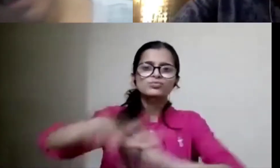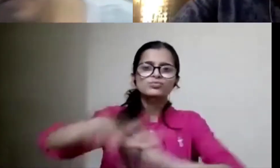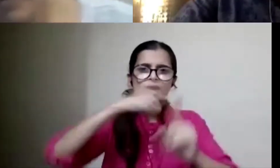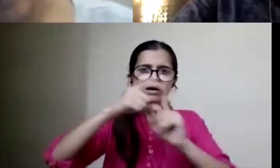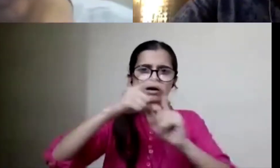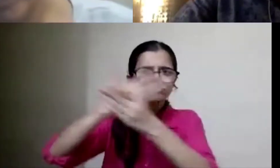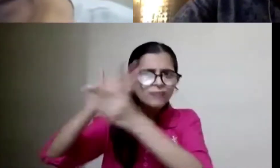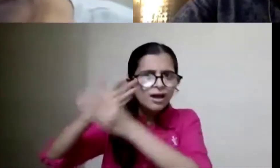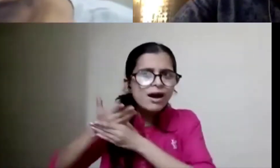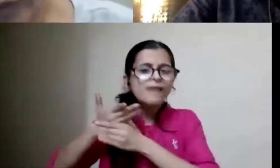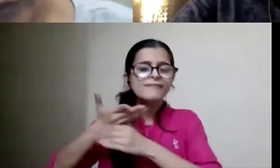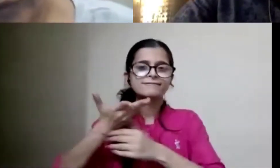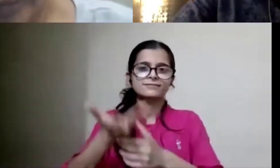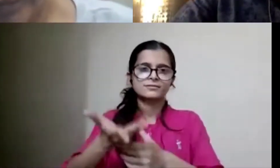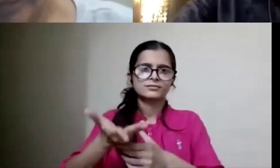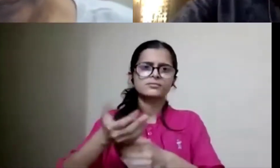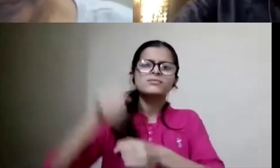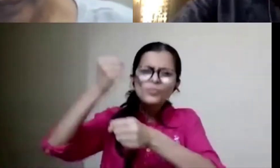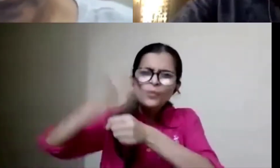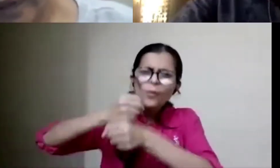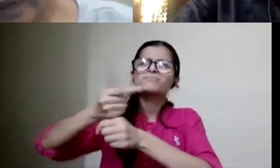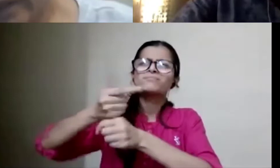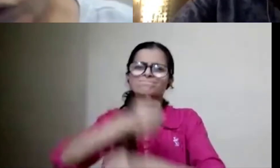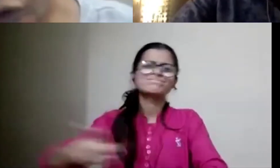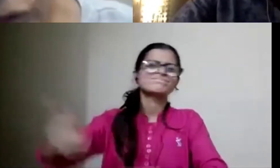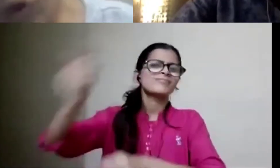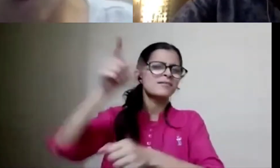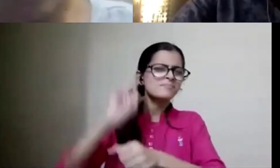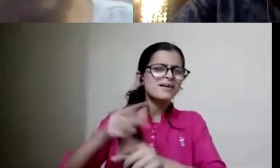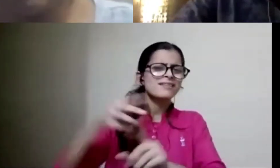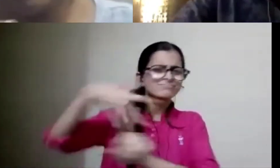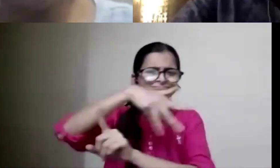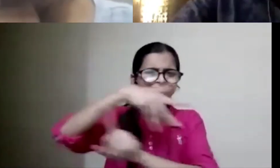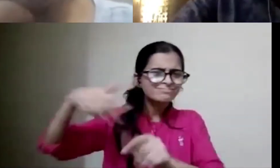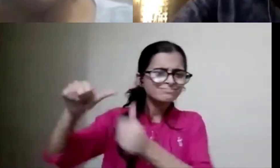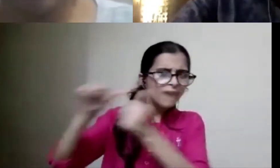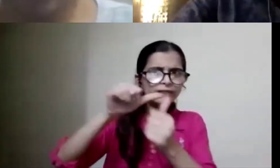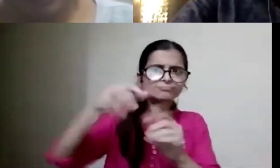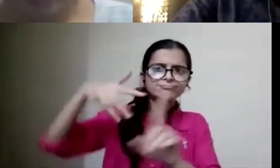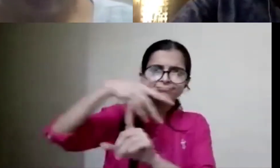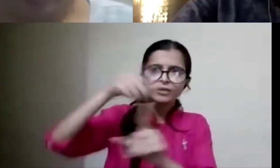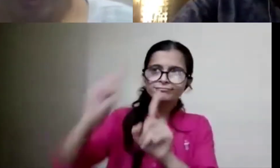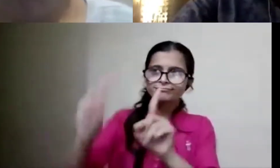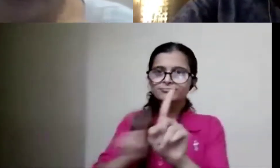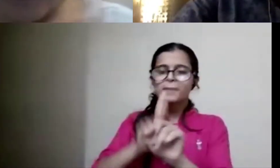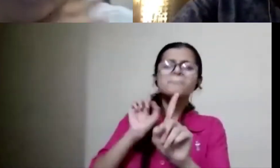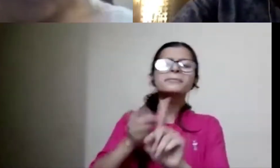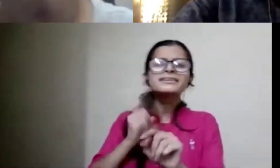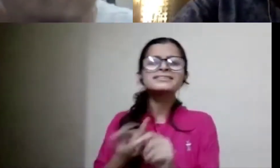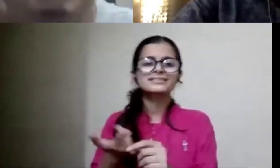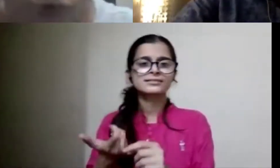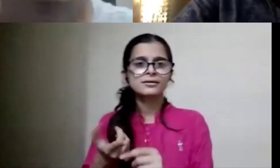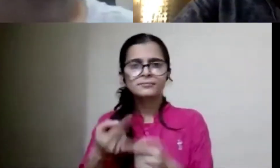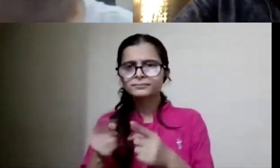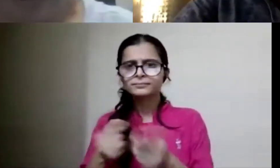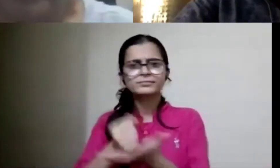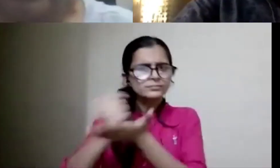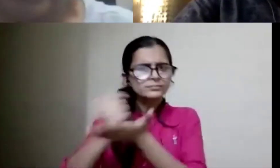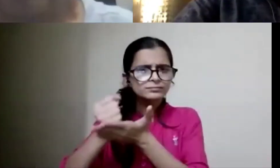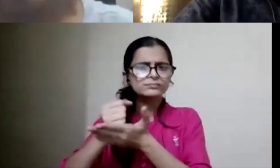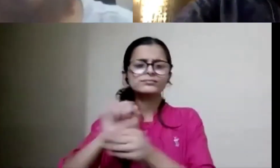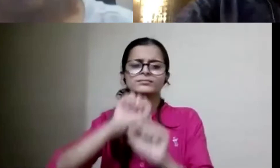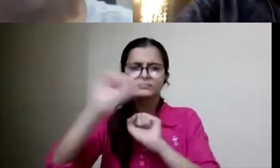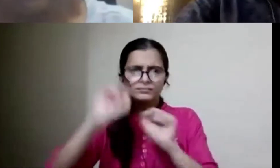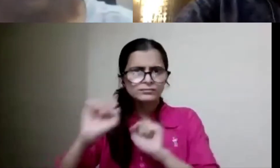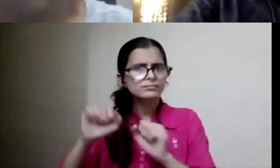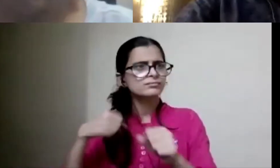put the government on the back foot. They couldn't go, you know, they couldn't sort of, they tried one round and there was so much hue and cry that they